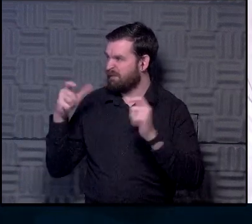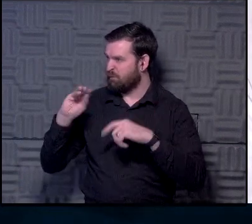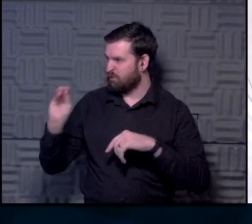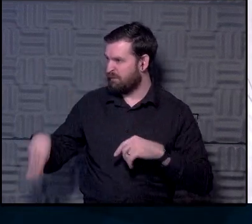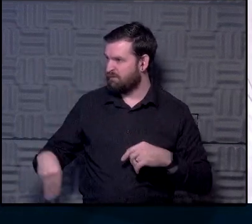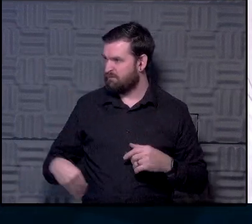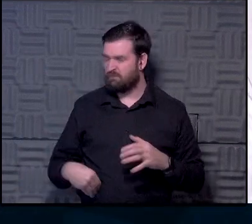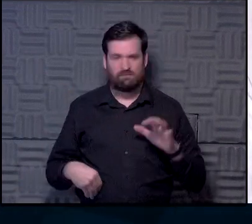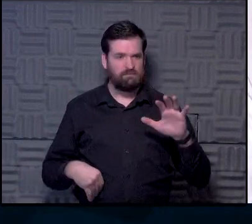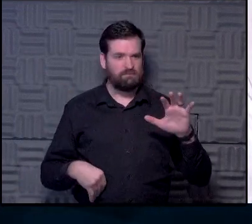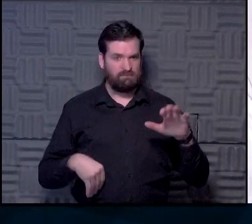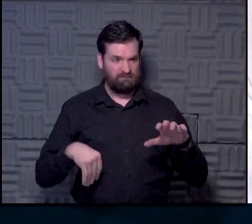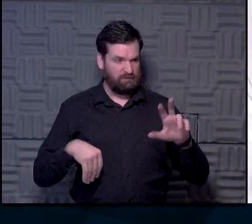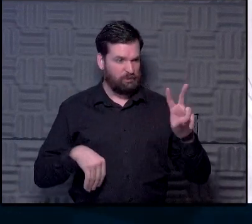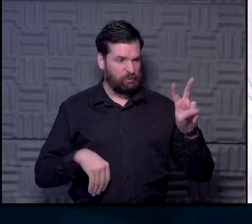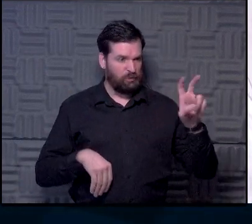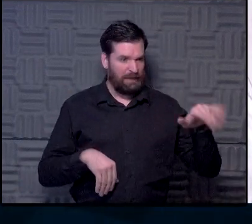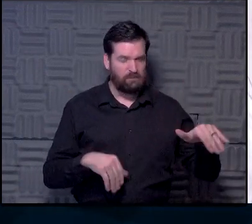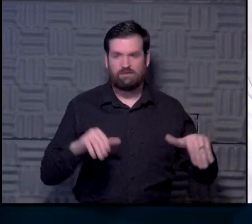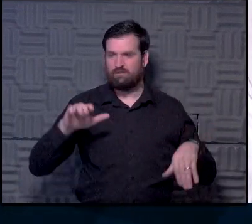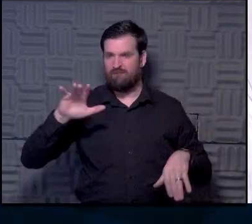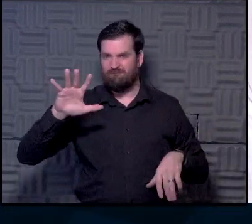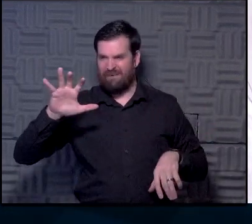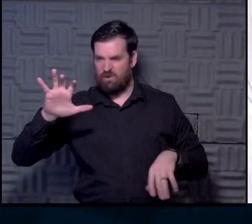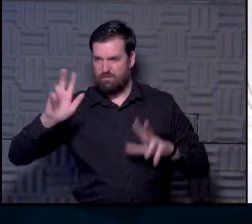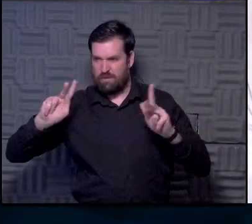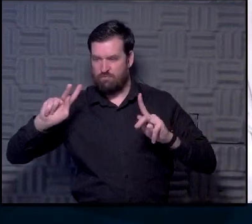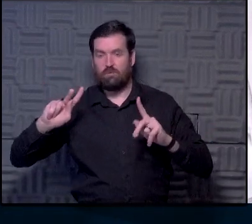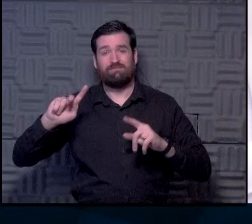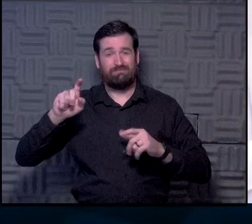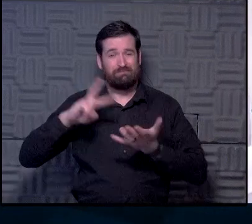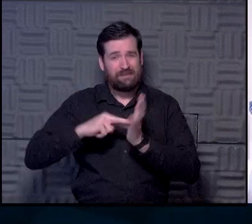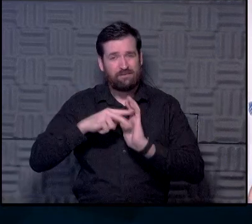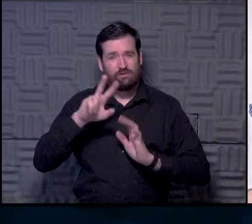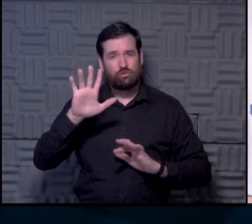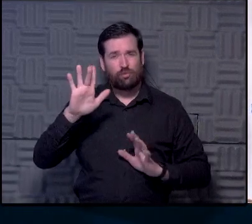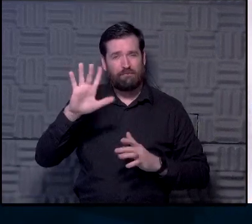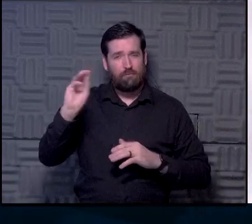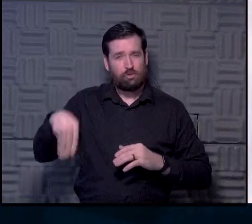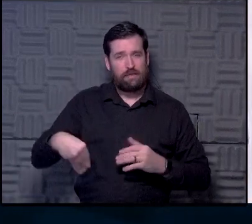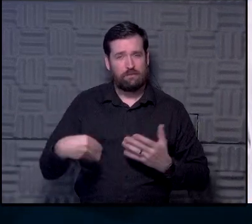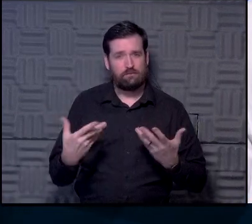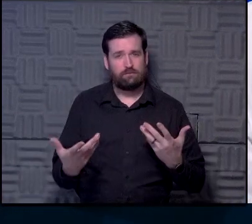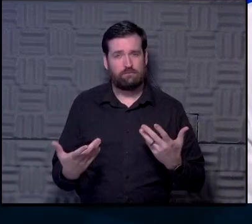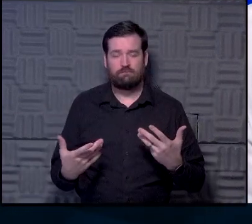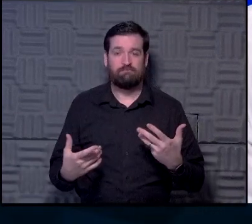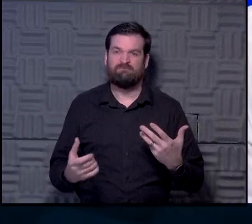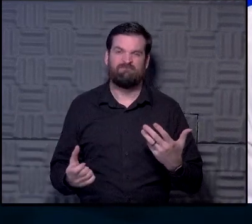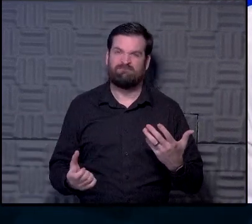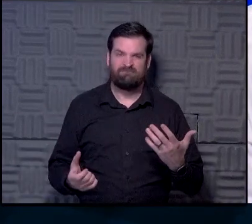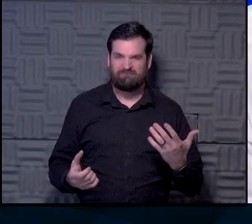right? If you had 500 out of 2,000, you're talking 25% of our patients need to be put onto a ventilator, and that's not a